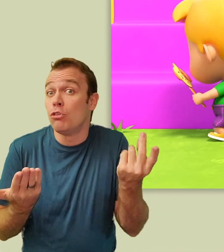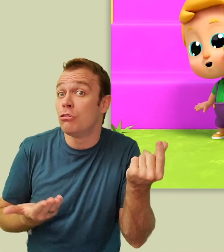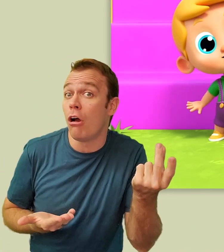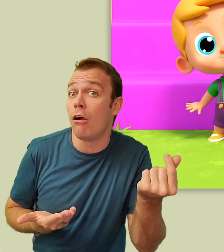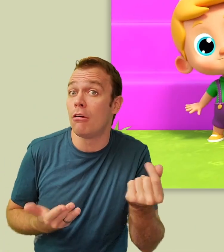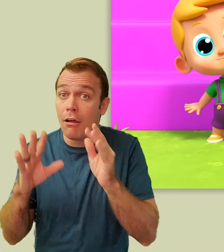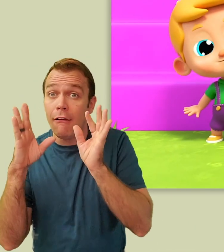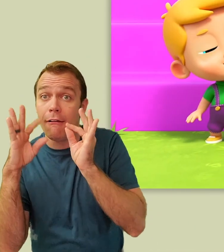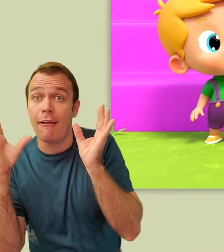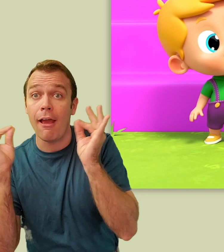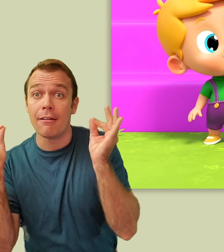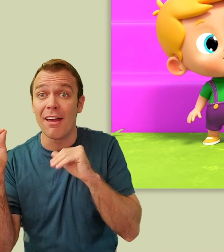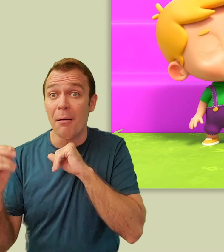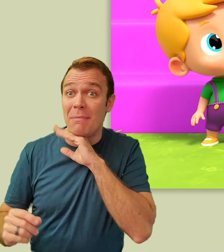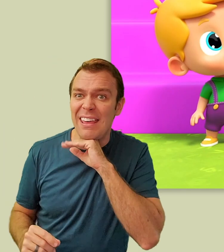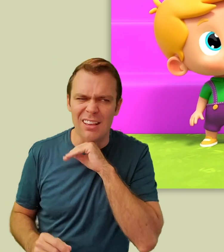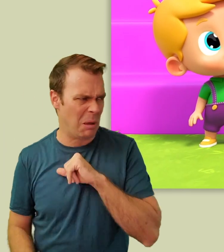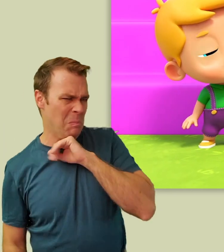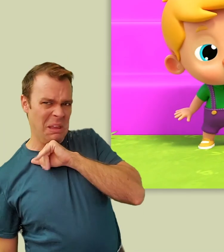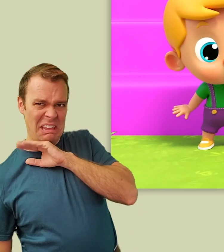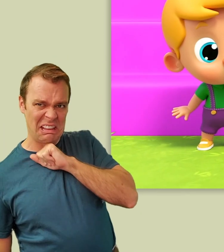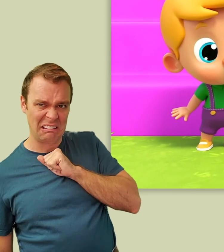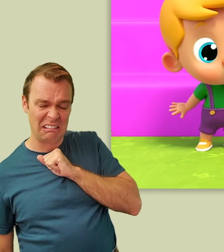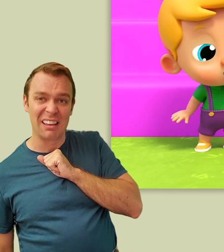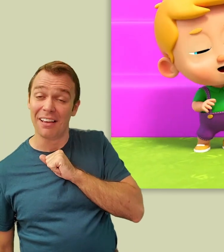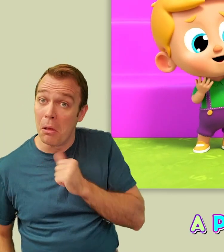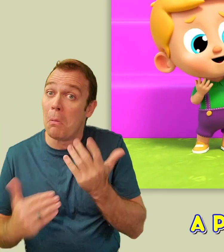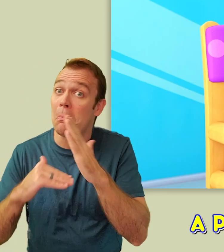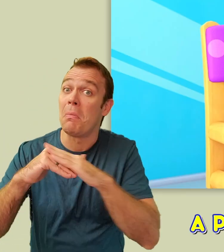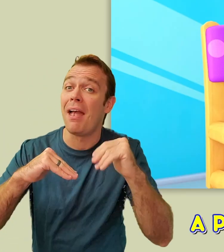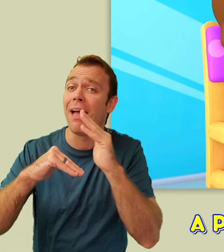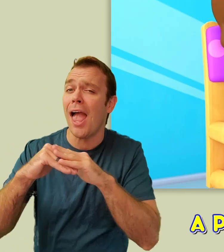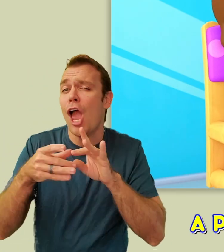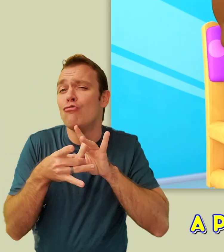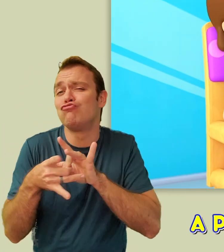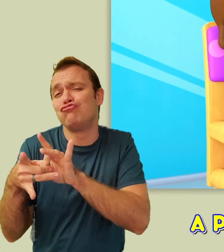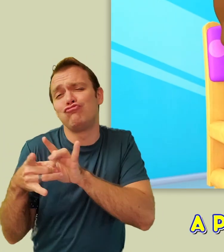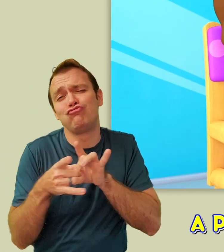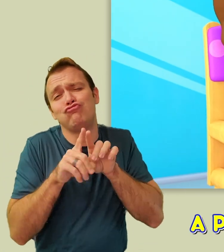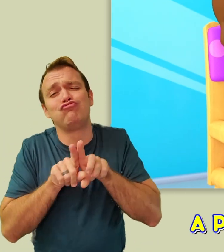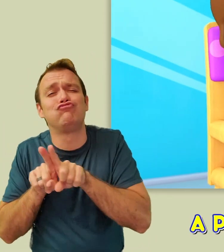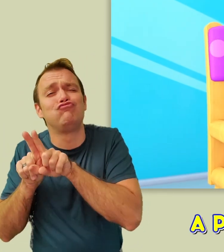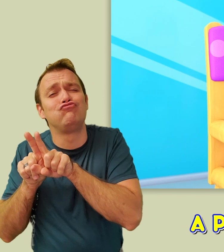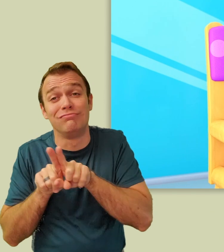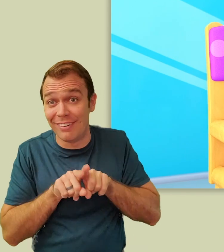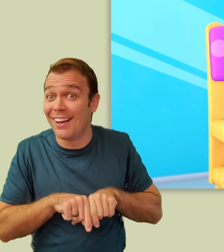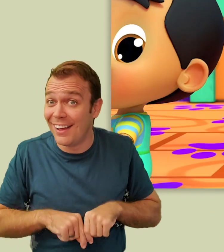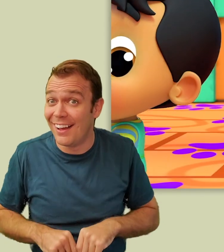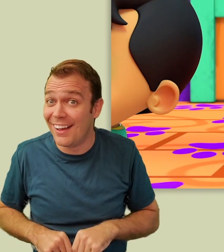A dog? A cat? A piggy? A piggy? A pet that loves just